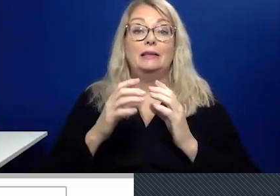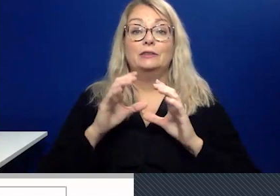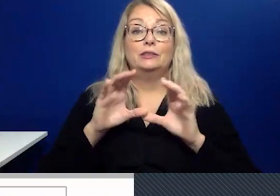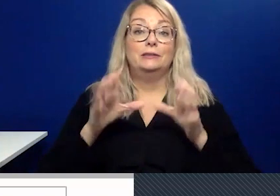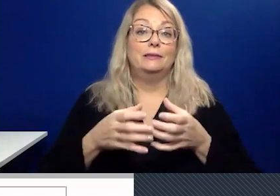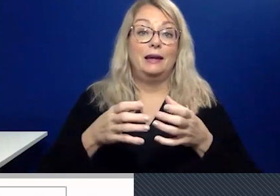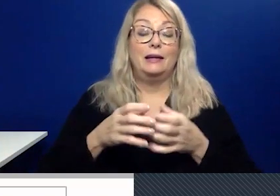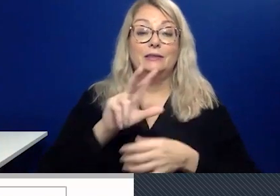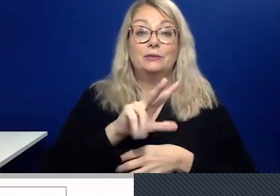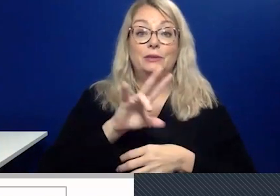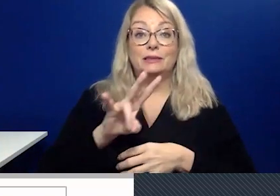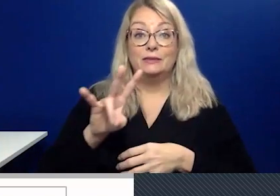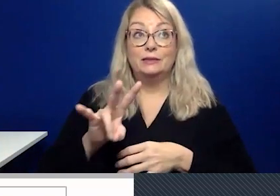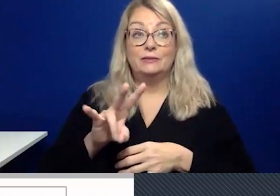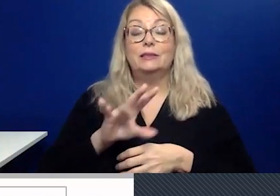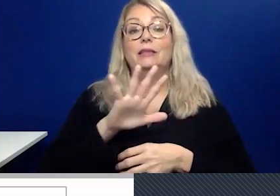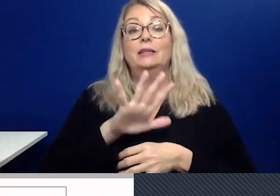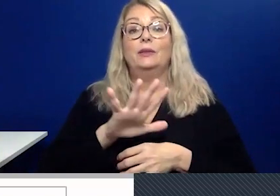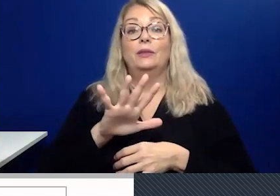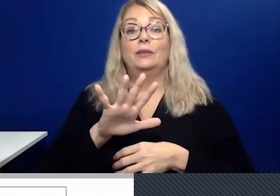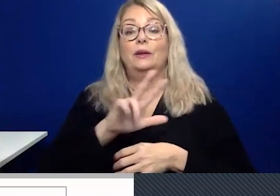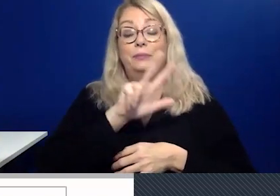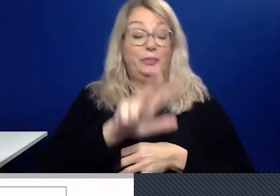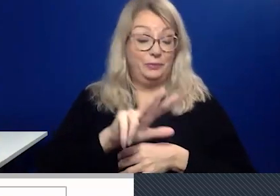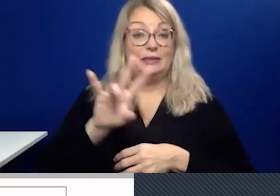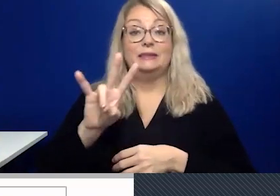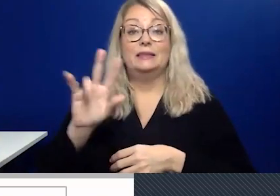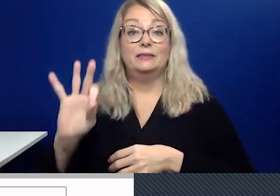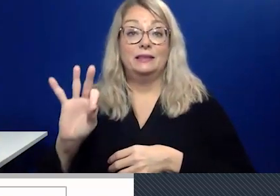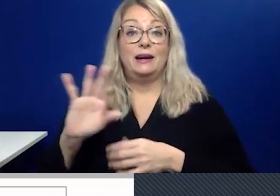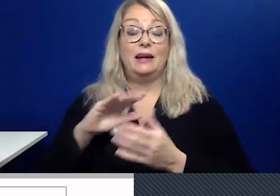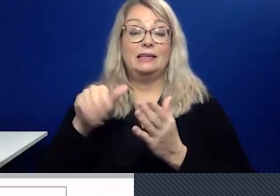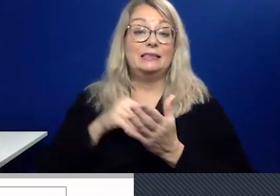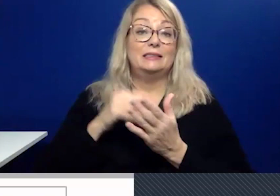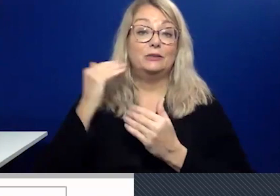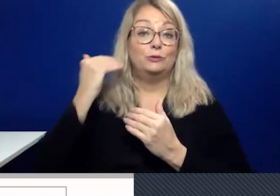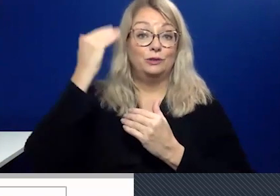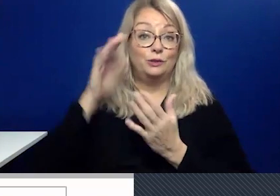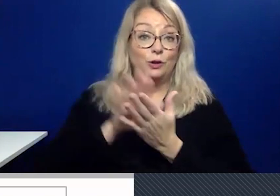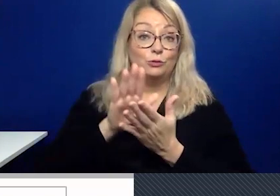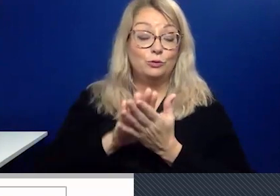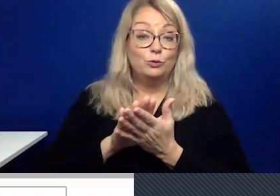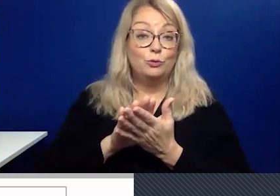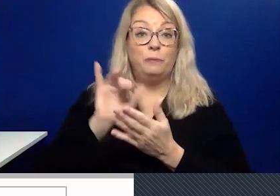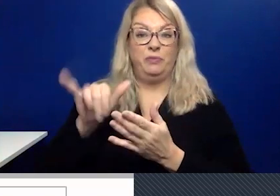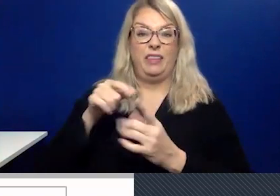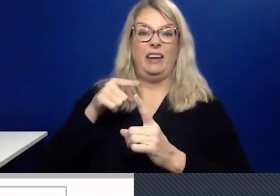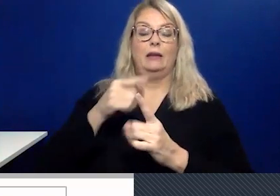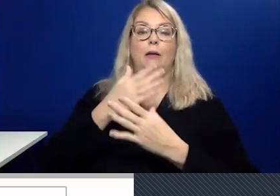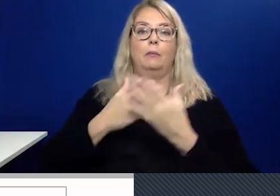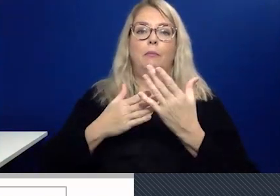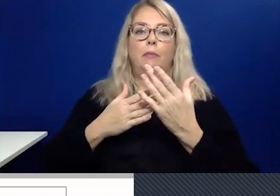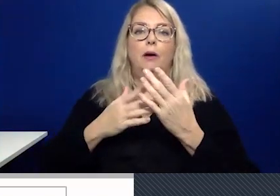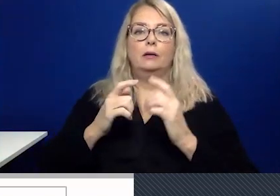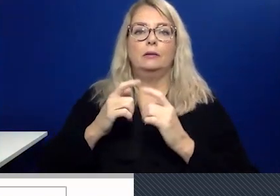and 379 at Central Adult School. And it's part of a larger cybersecurity